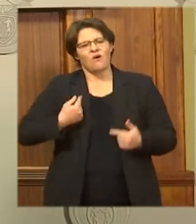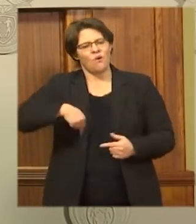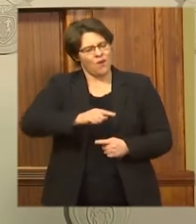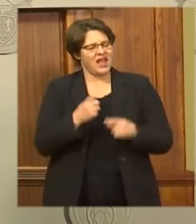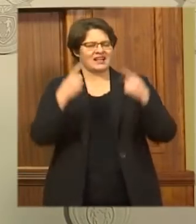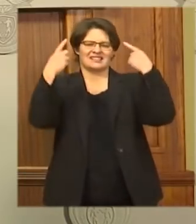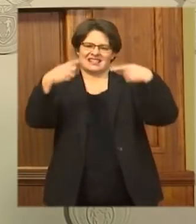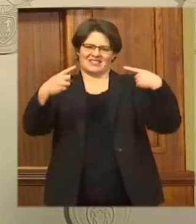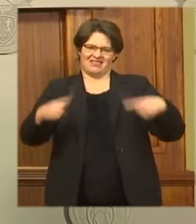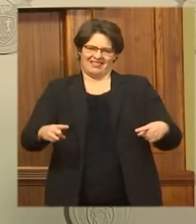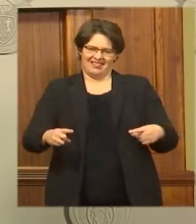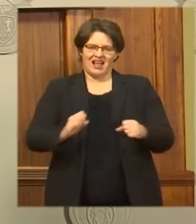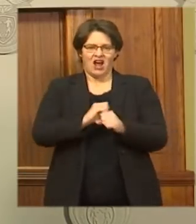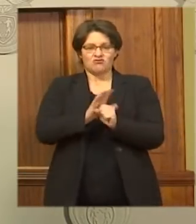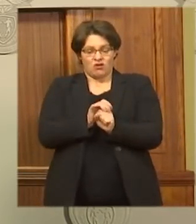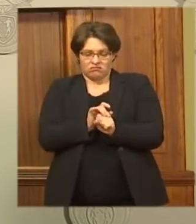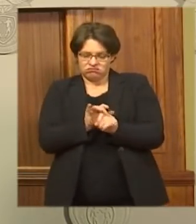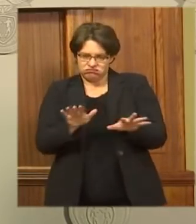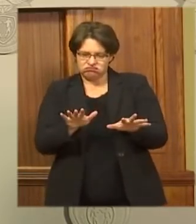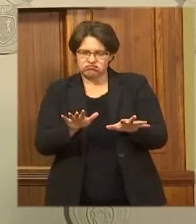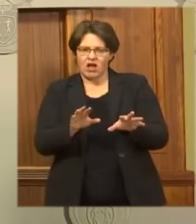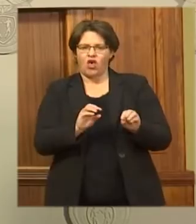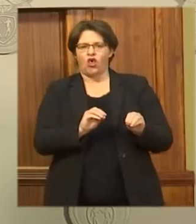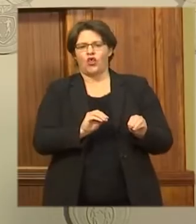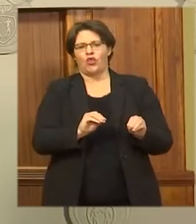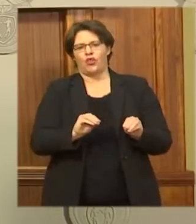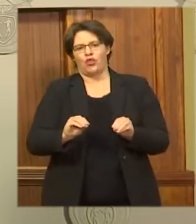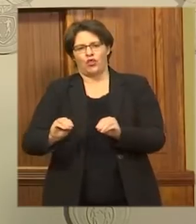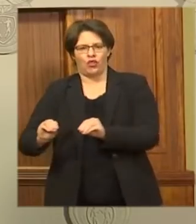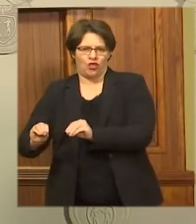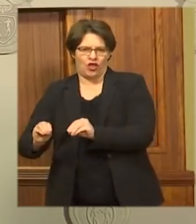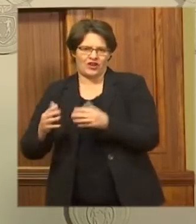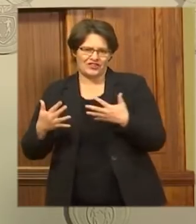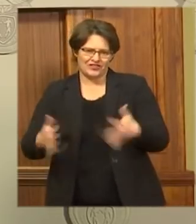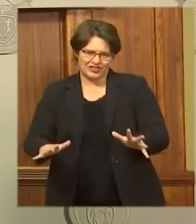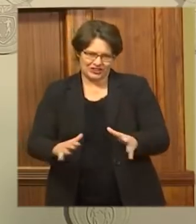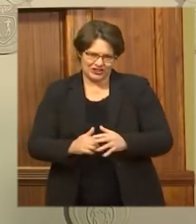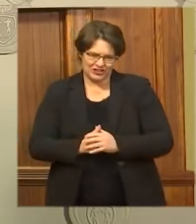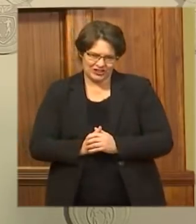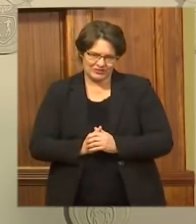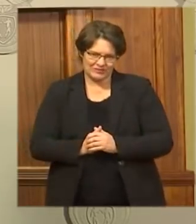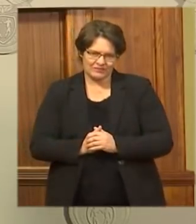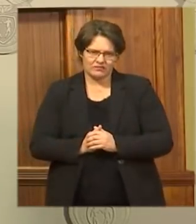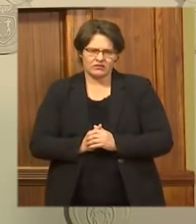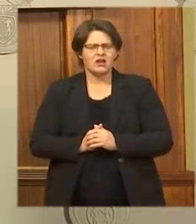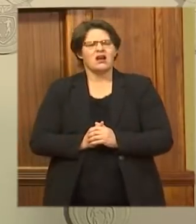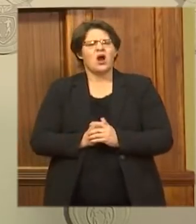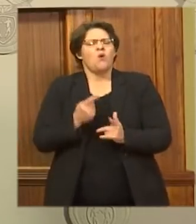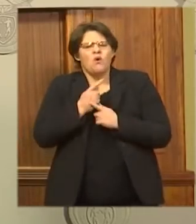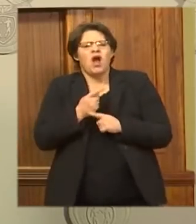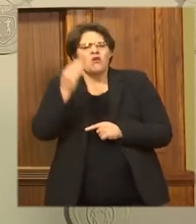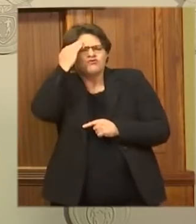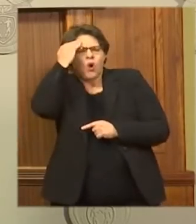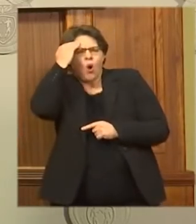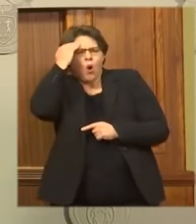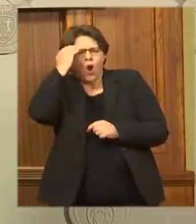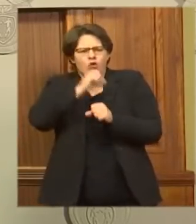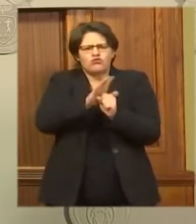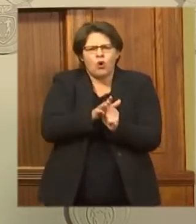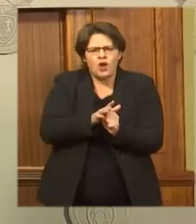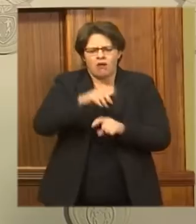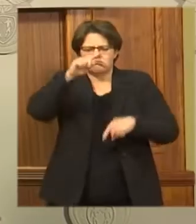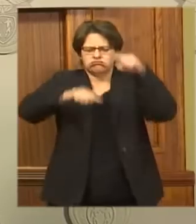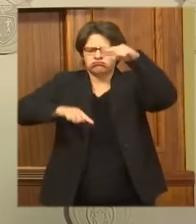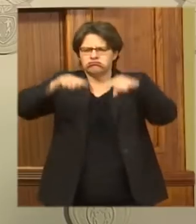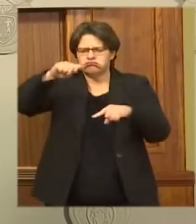in delaying the spread of the virus. One of the ways of measuring the rate of transmission